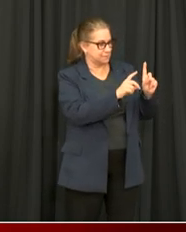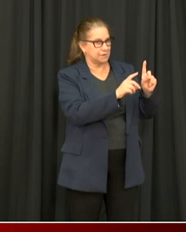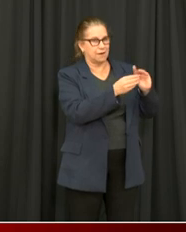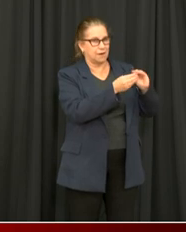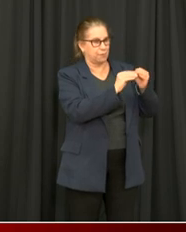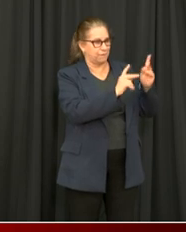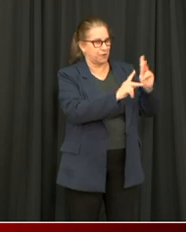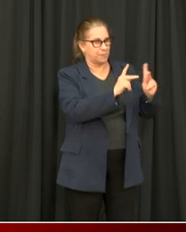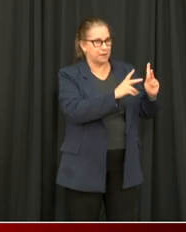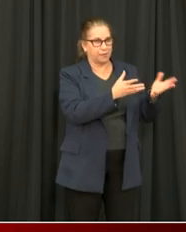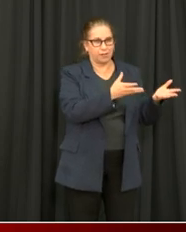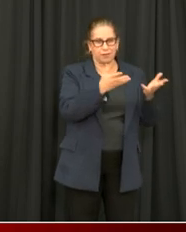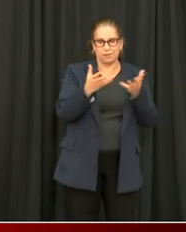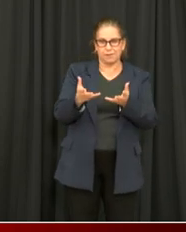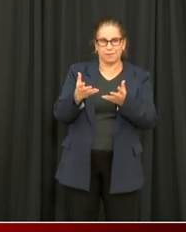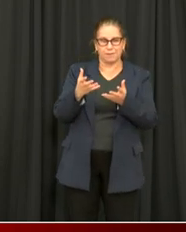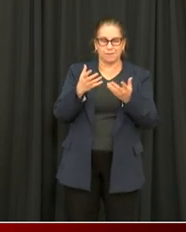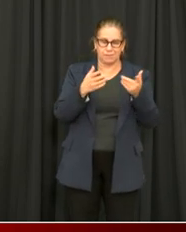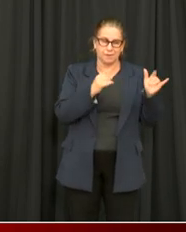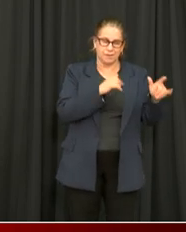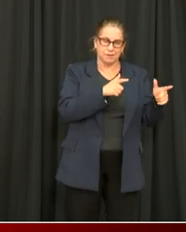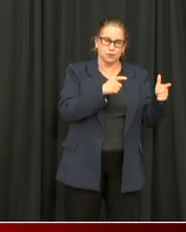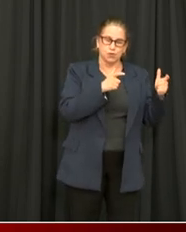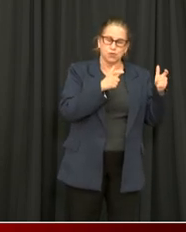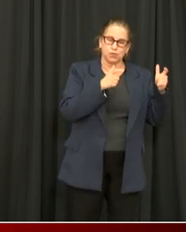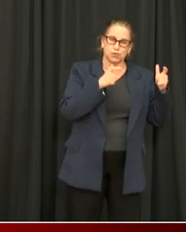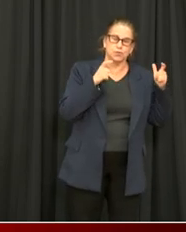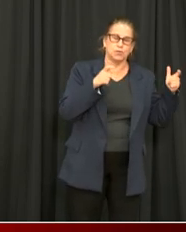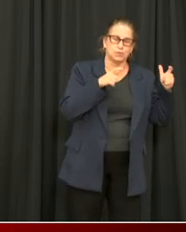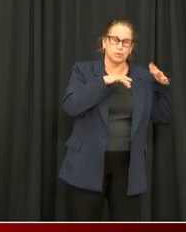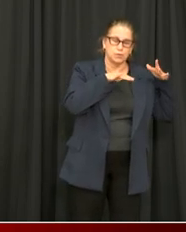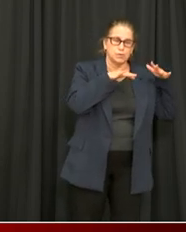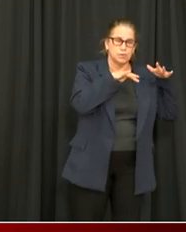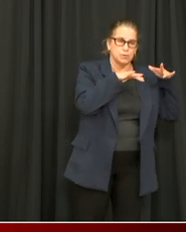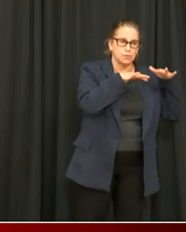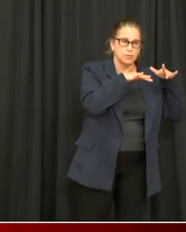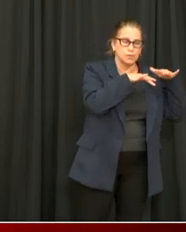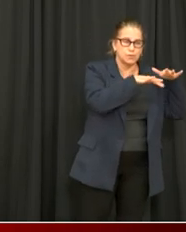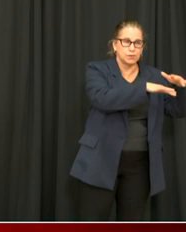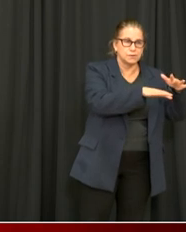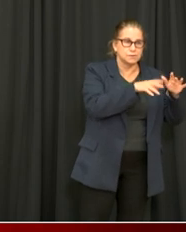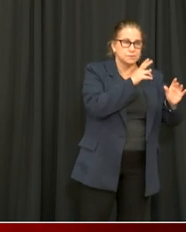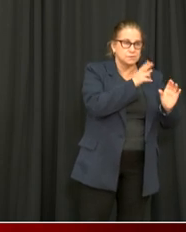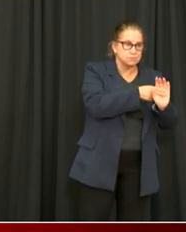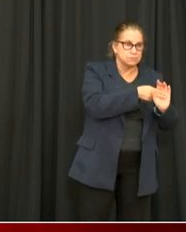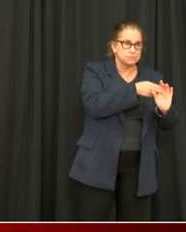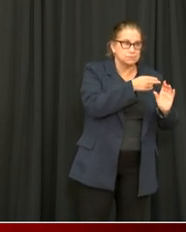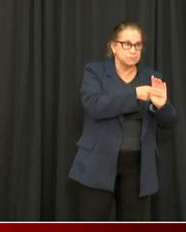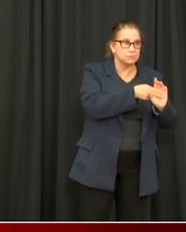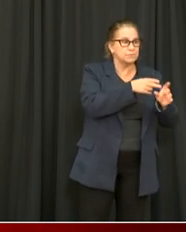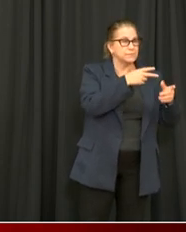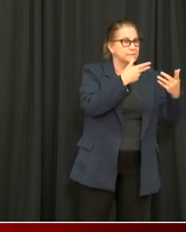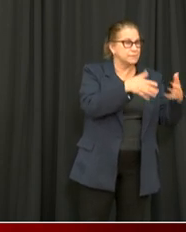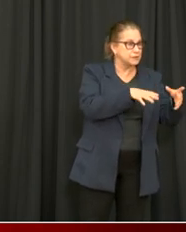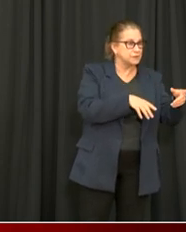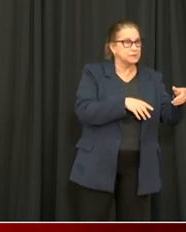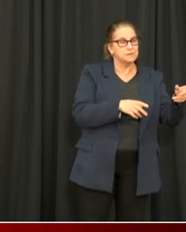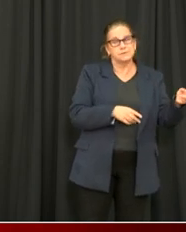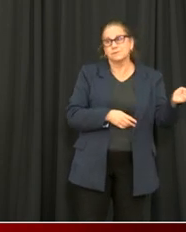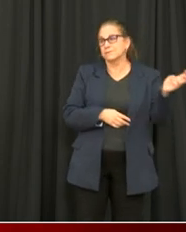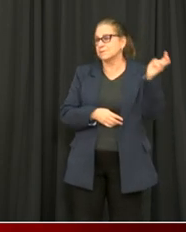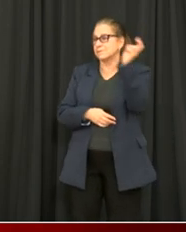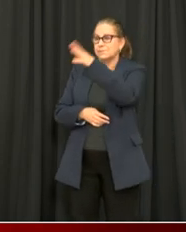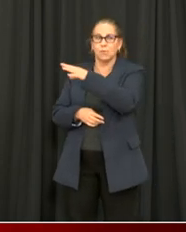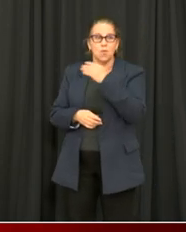transmission, is of concern, but we also know that we have people who are participating in activities that were permitted in phase 1